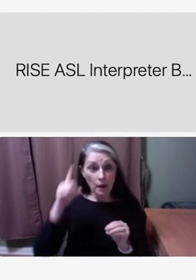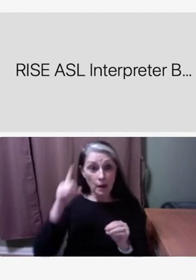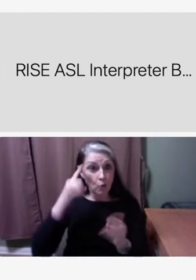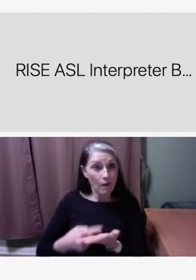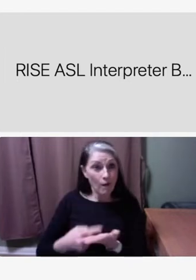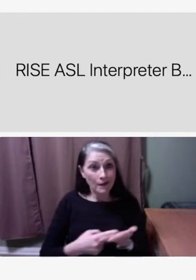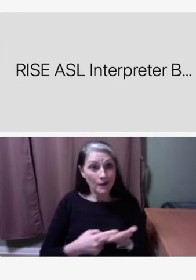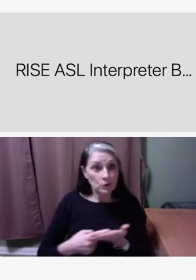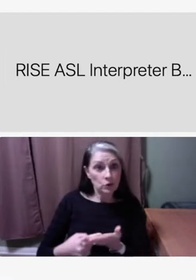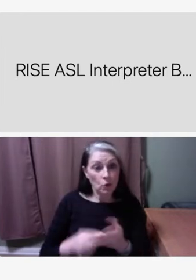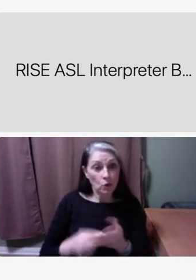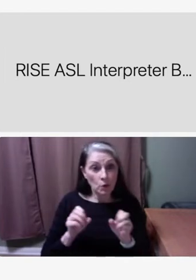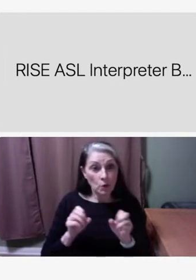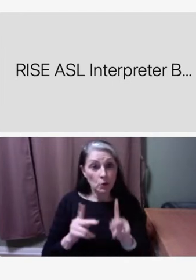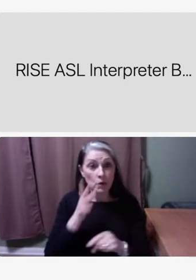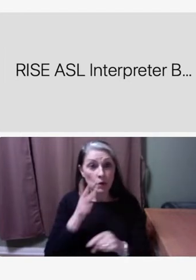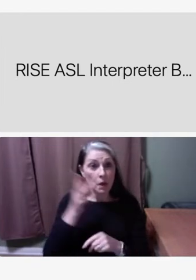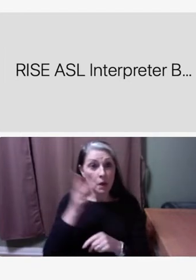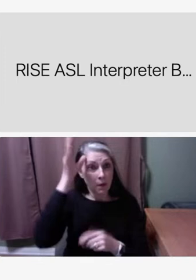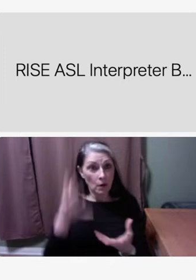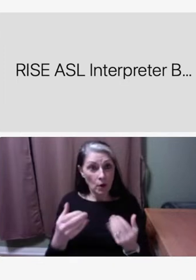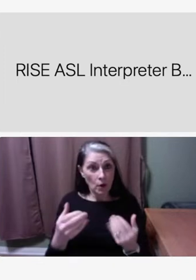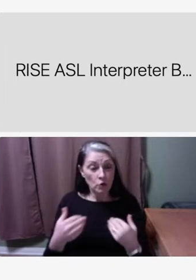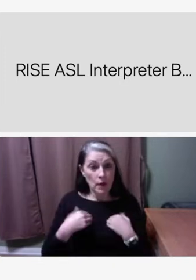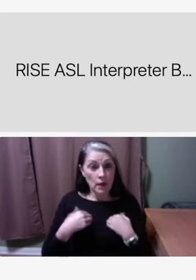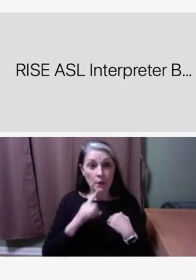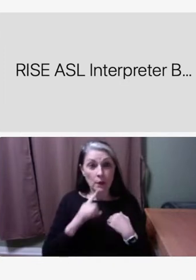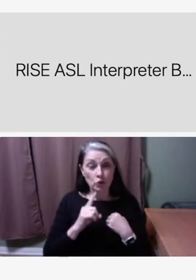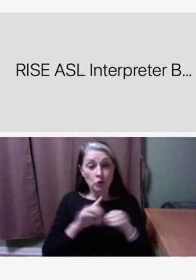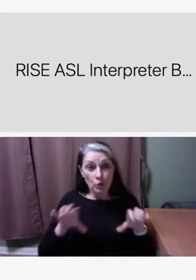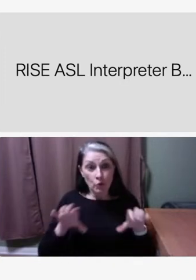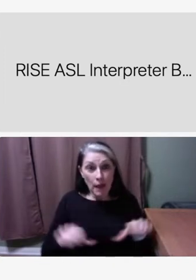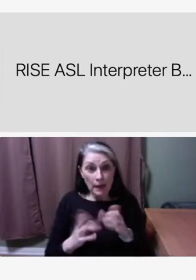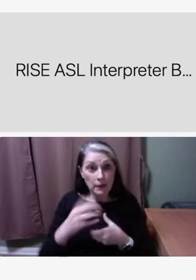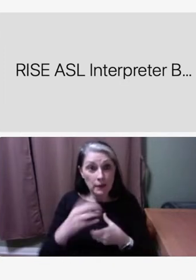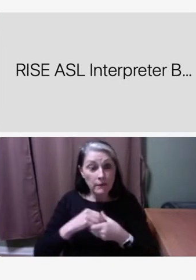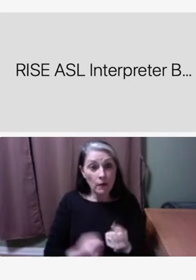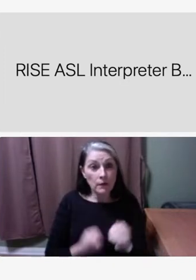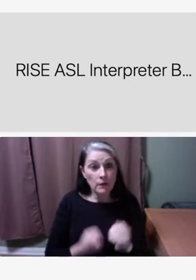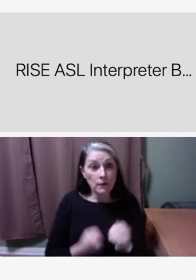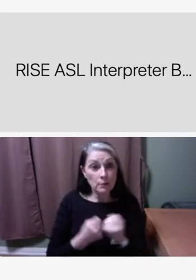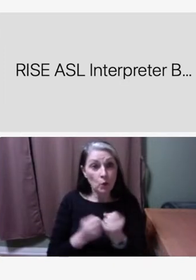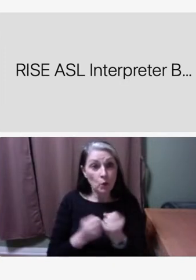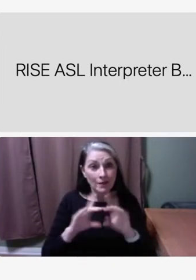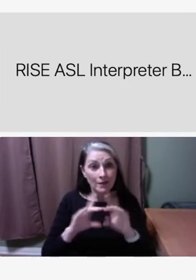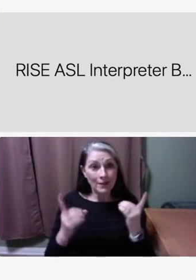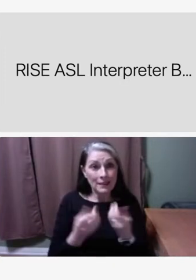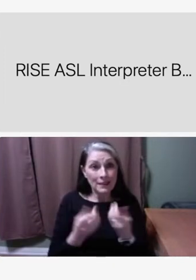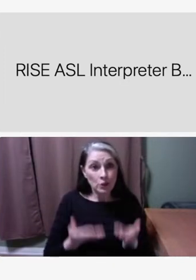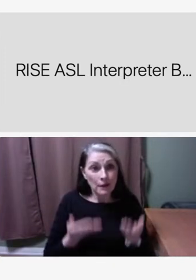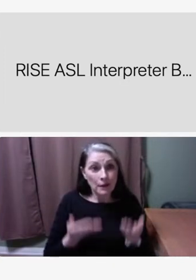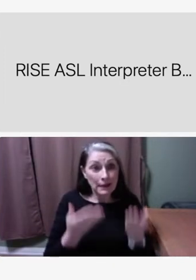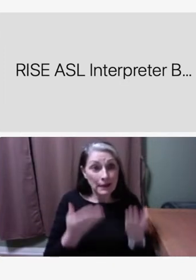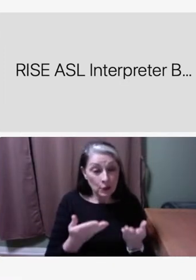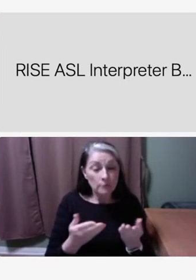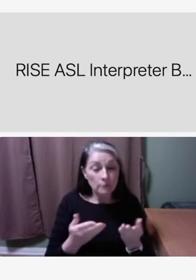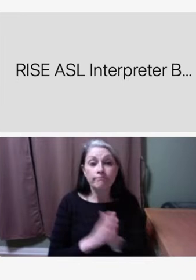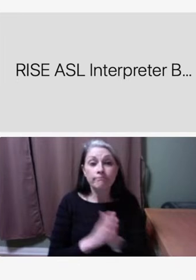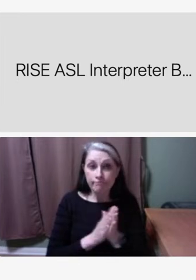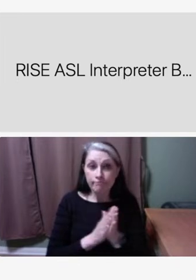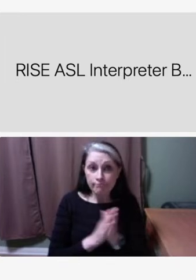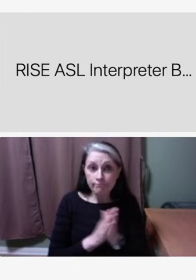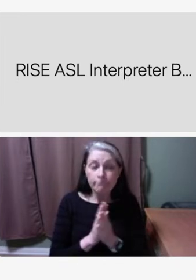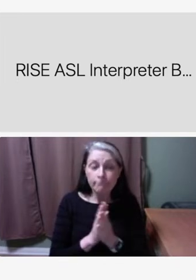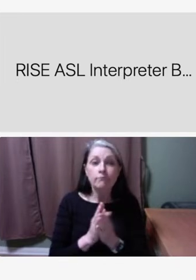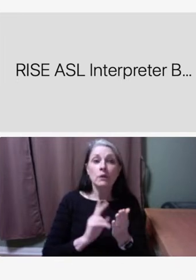have to ensure that they're actively involved in supporting our district's initiatives. This group is eager to participate in this process and improve outcomes for